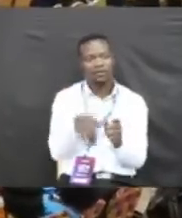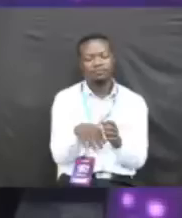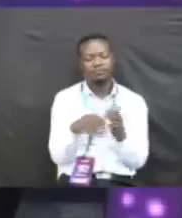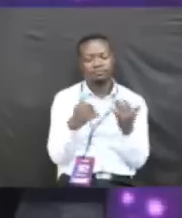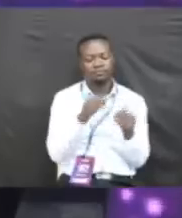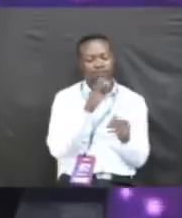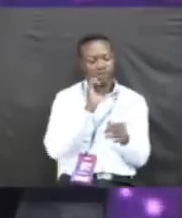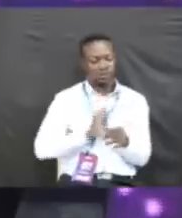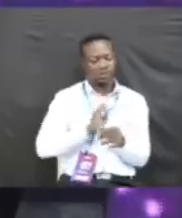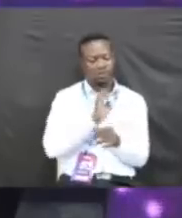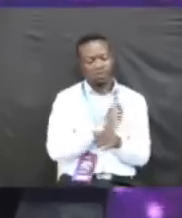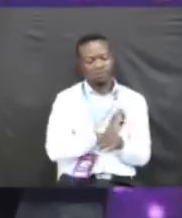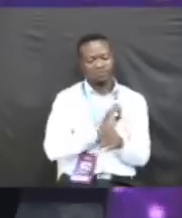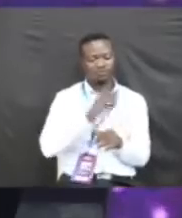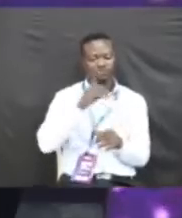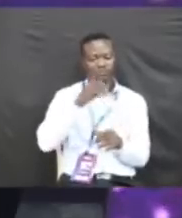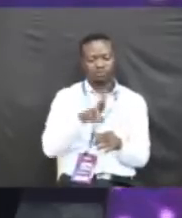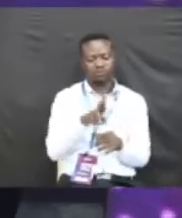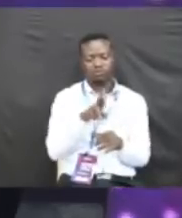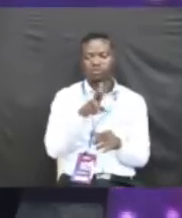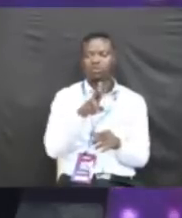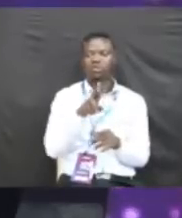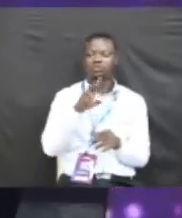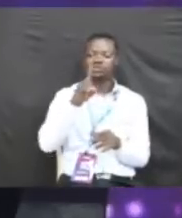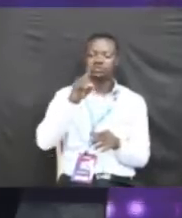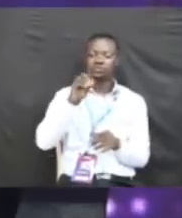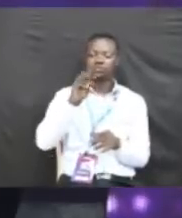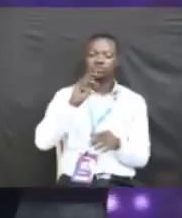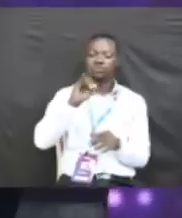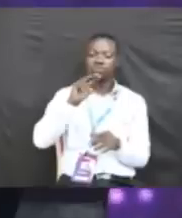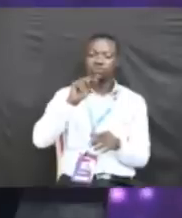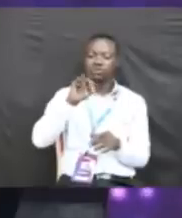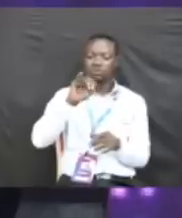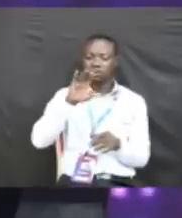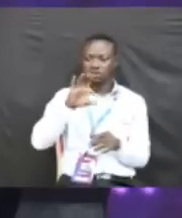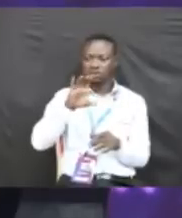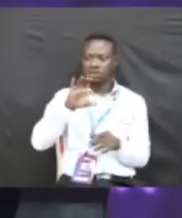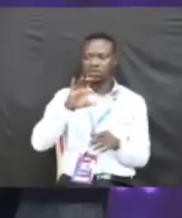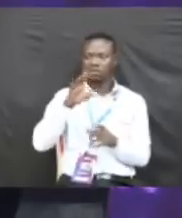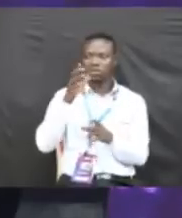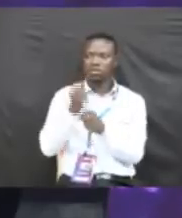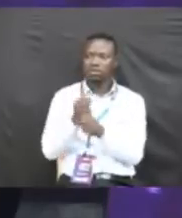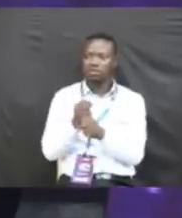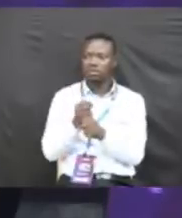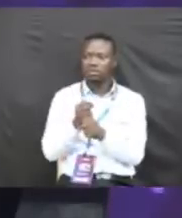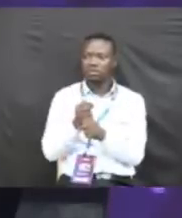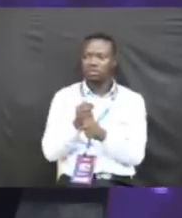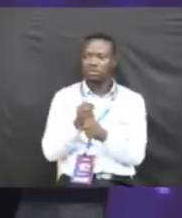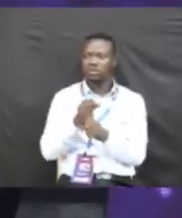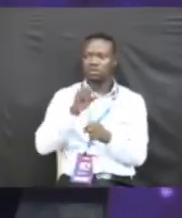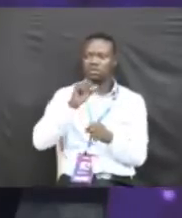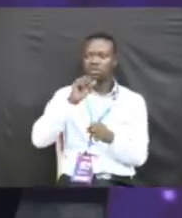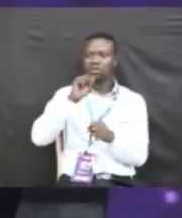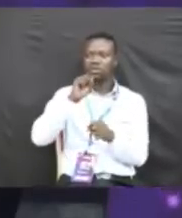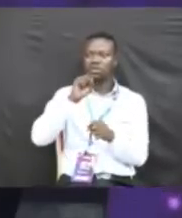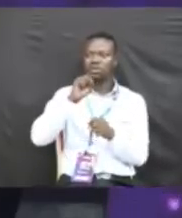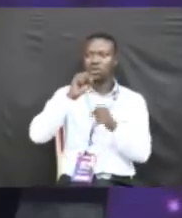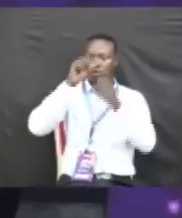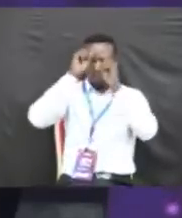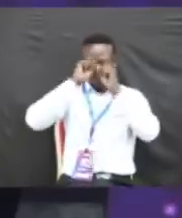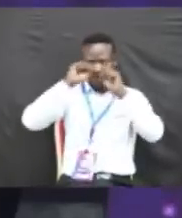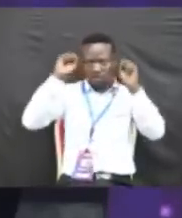elder Dr. Dominic Nuete received a state honor from the office of the